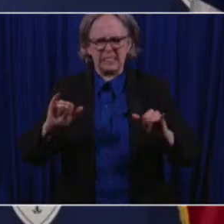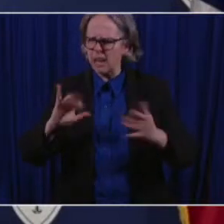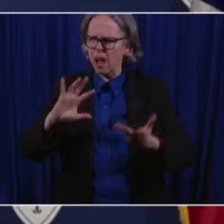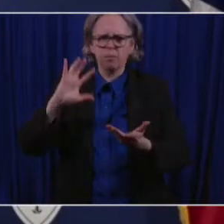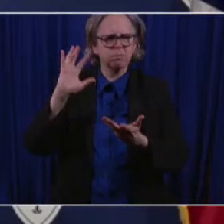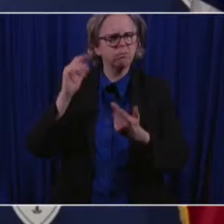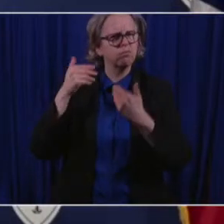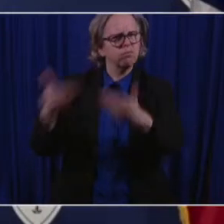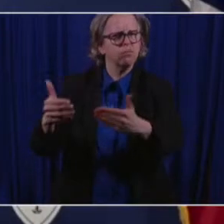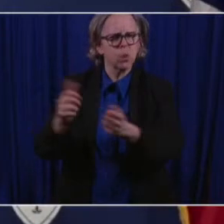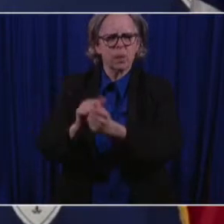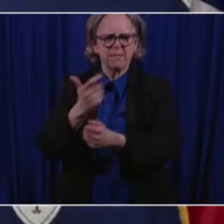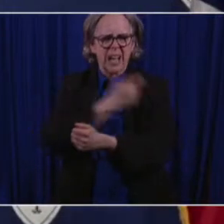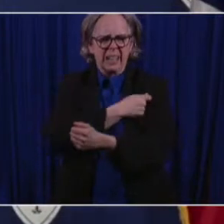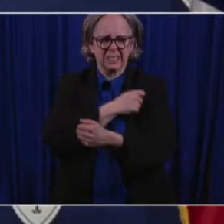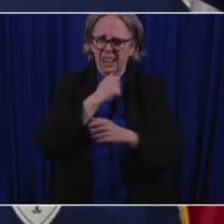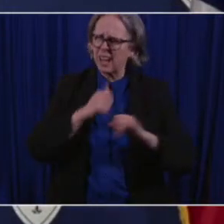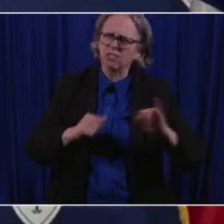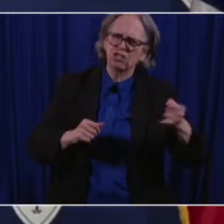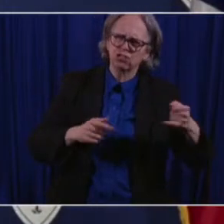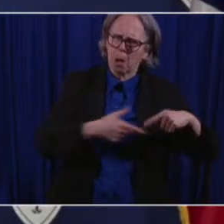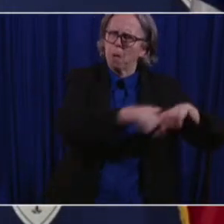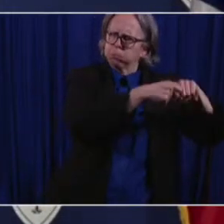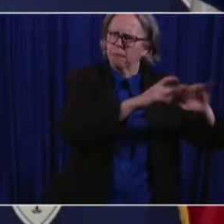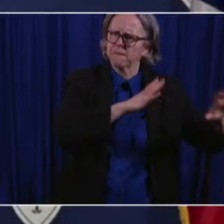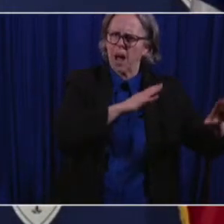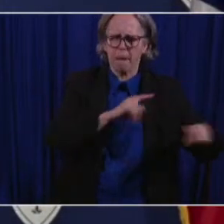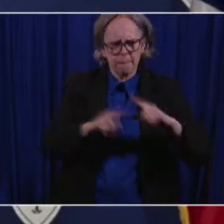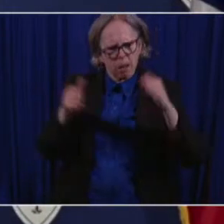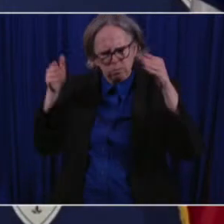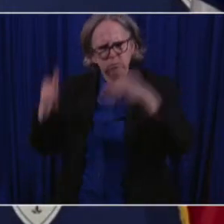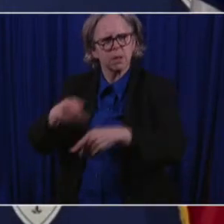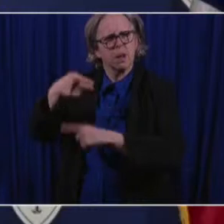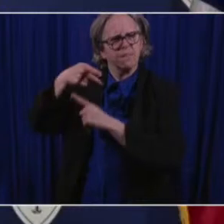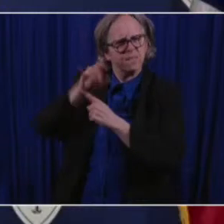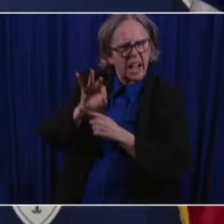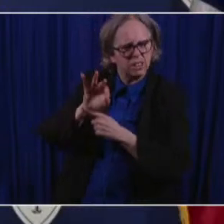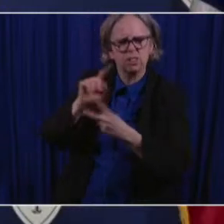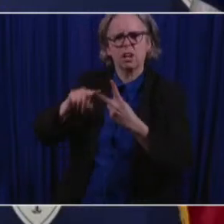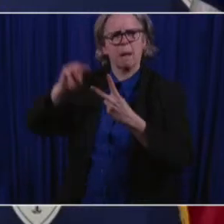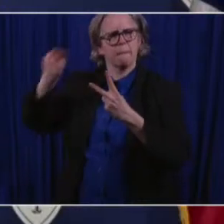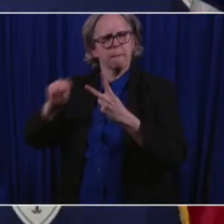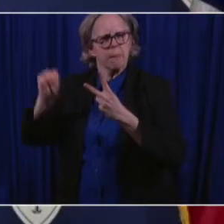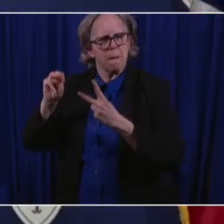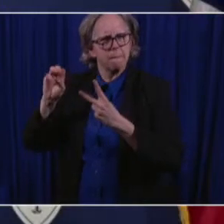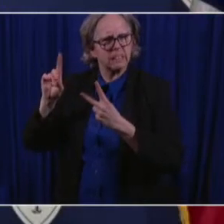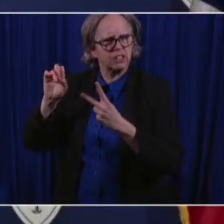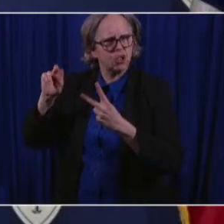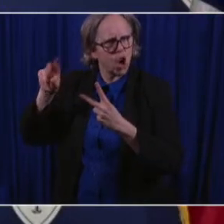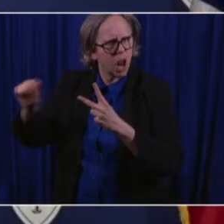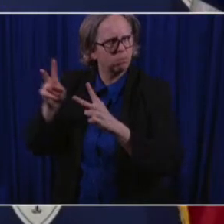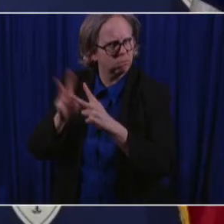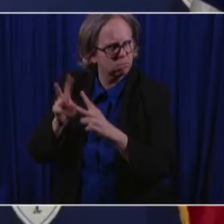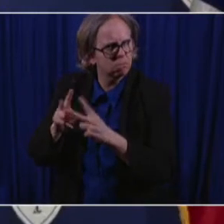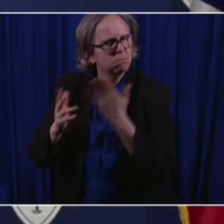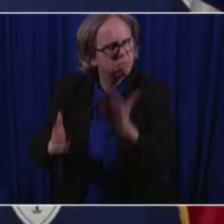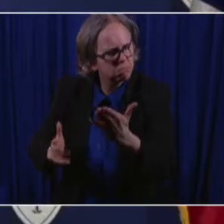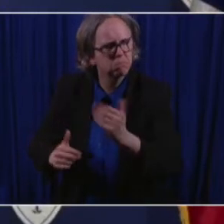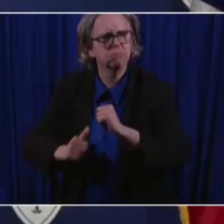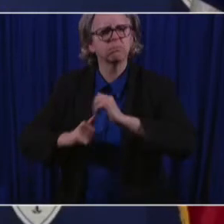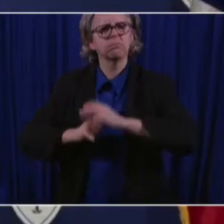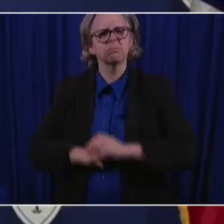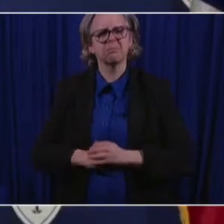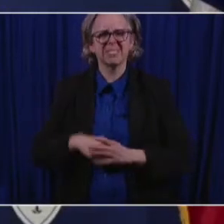was the 2 others. And I think that people, you know, when they weigh whatever small risk there might be connected